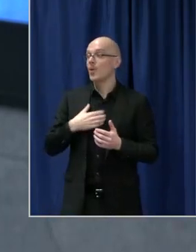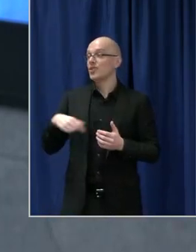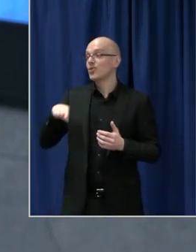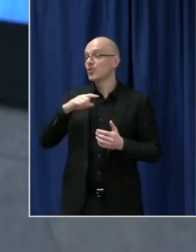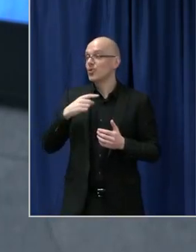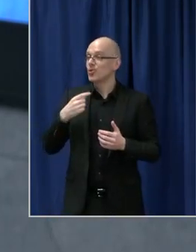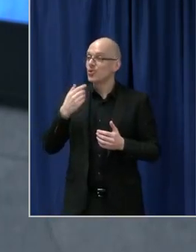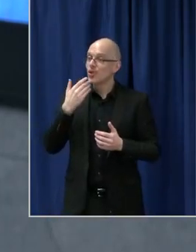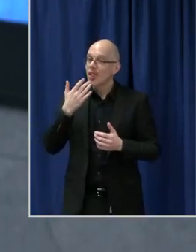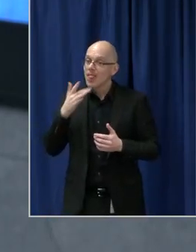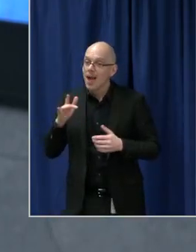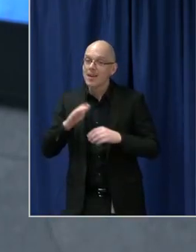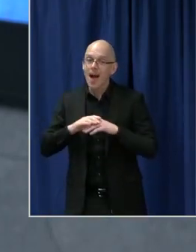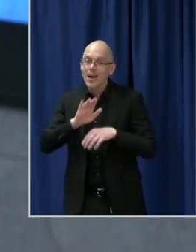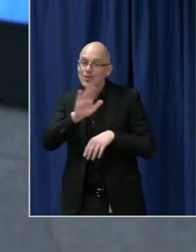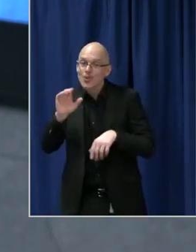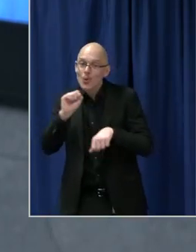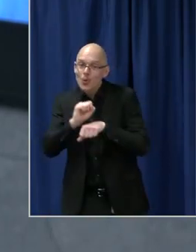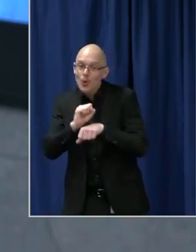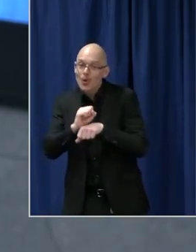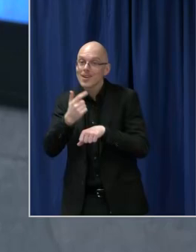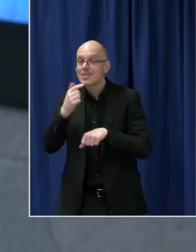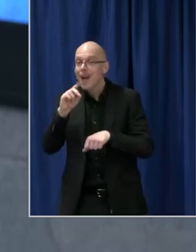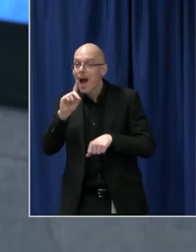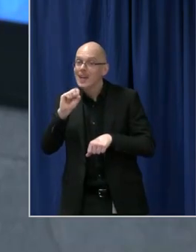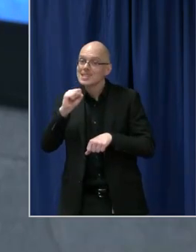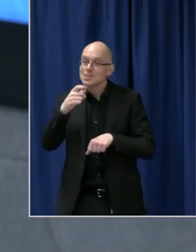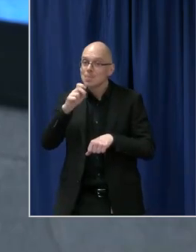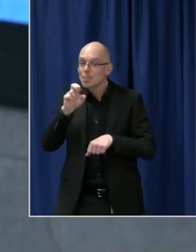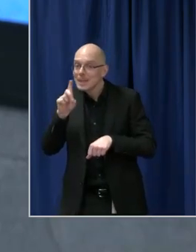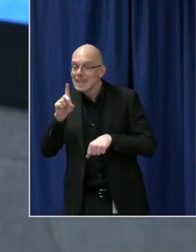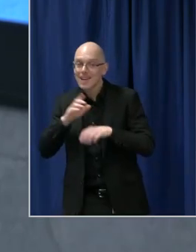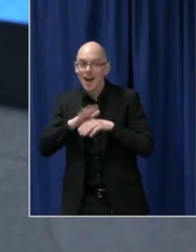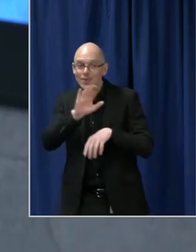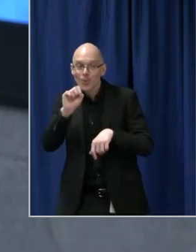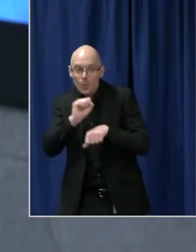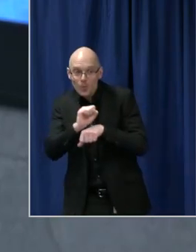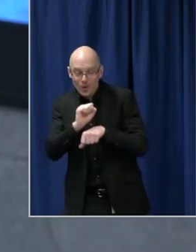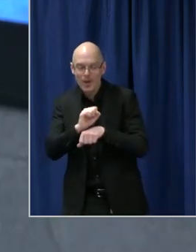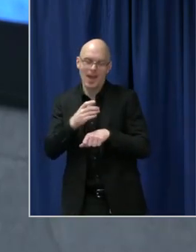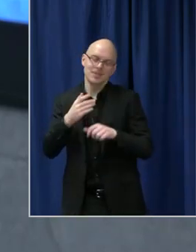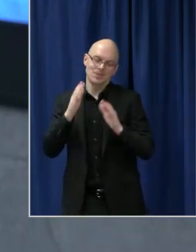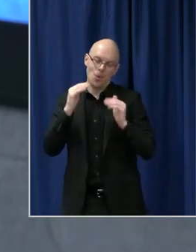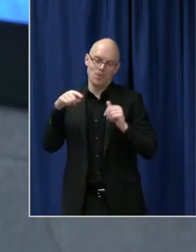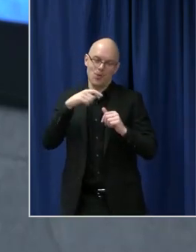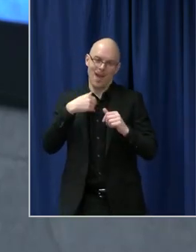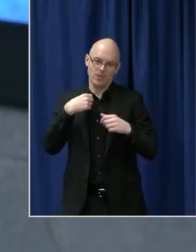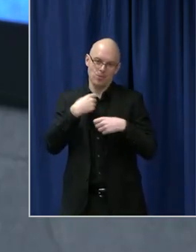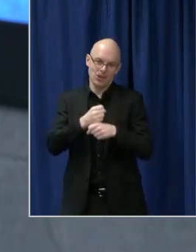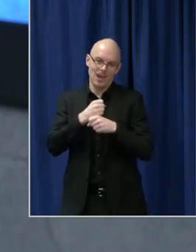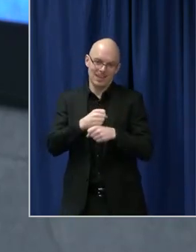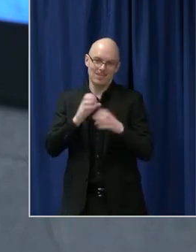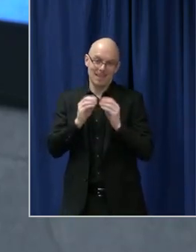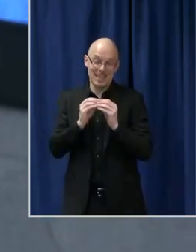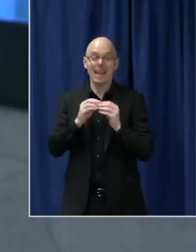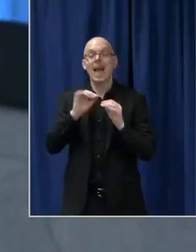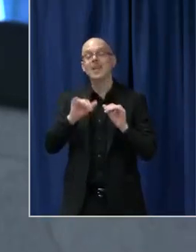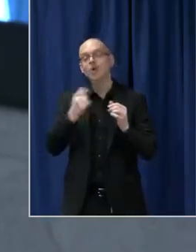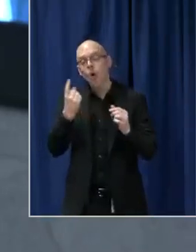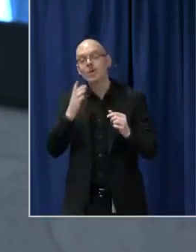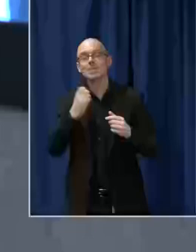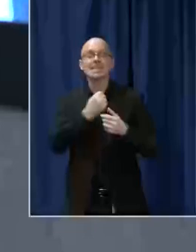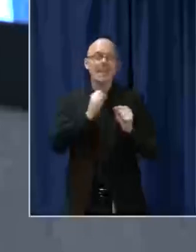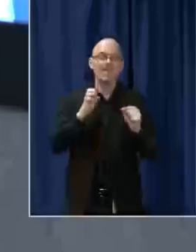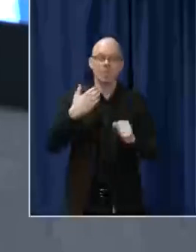Godspeed on your work here today on accessibility issues more broadly, and a productive meeting. As always, be safe and be well. Thanks,